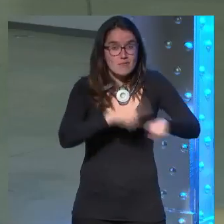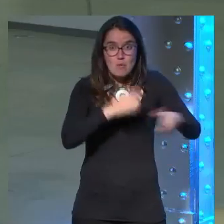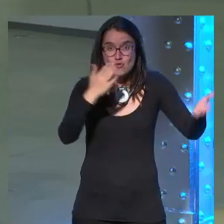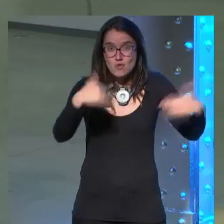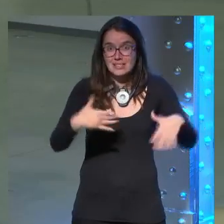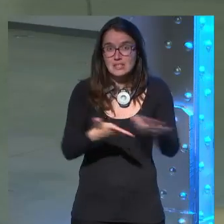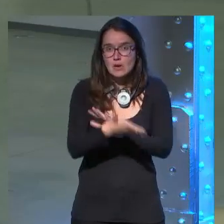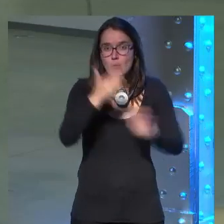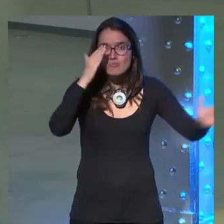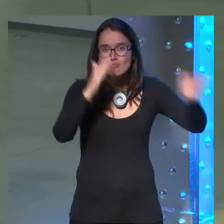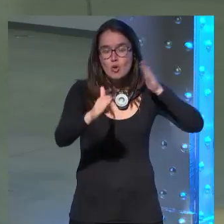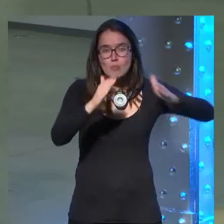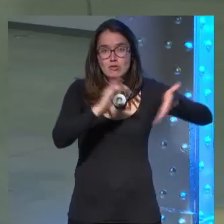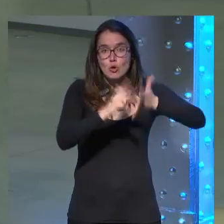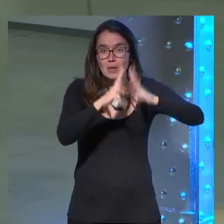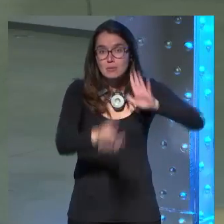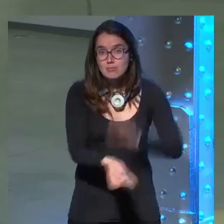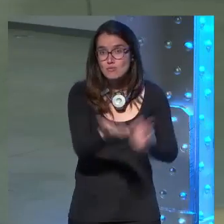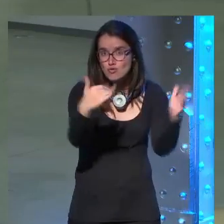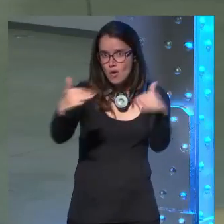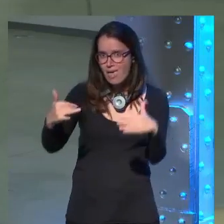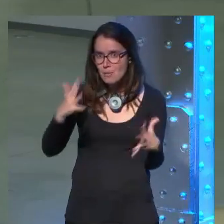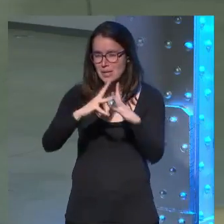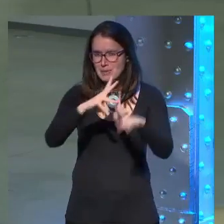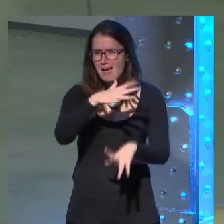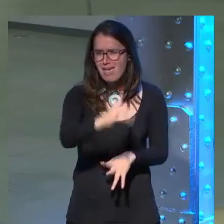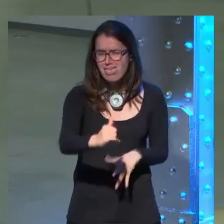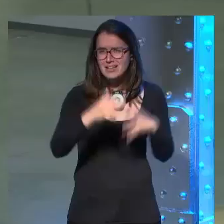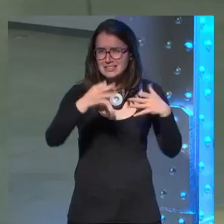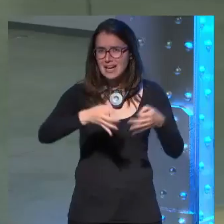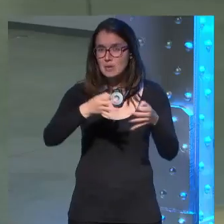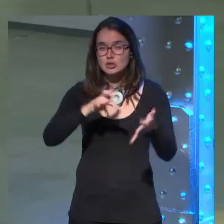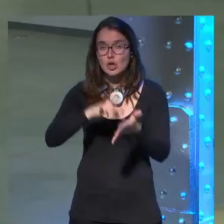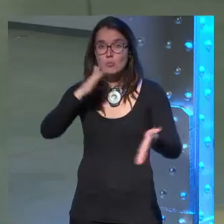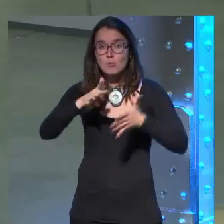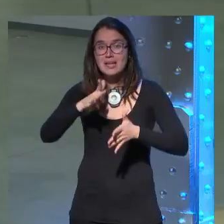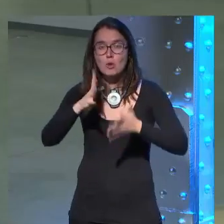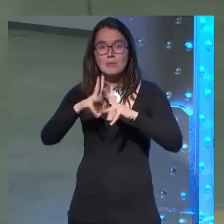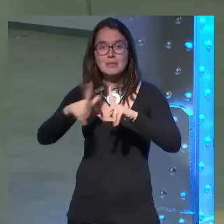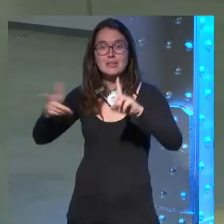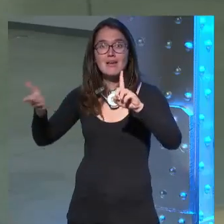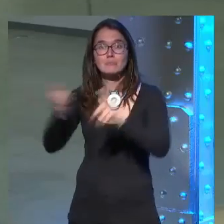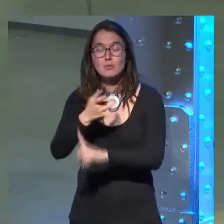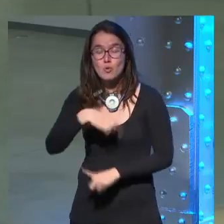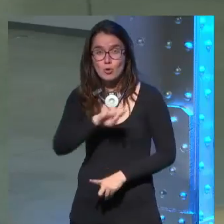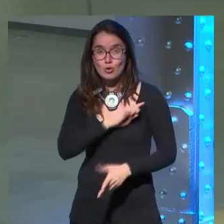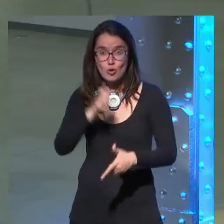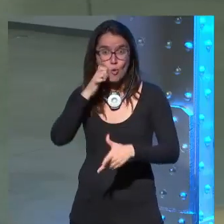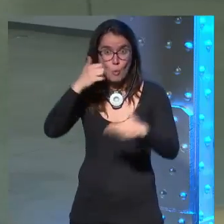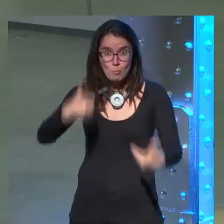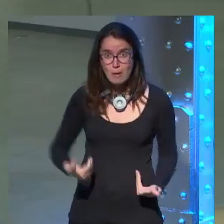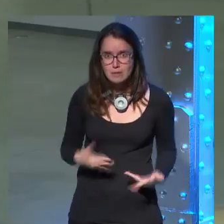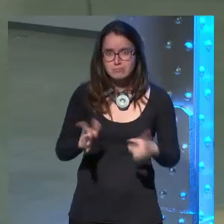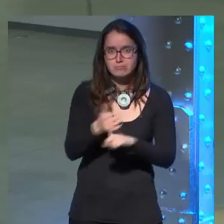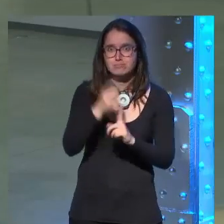moment when suddenly it was created. Certainly it has a moment when it gets discovered by us as humans, so that feels often like a moment